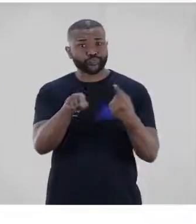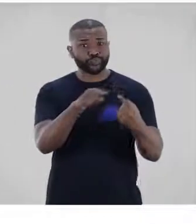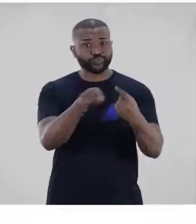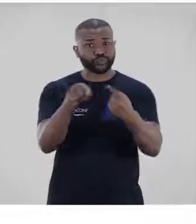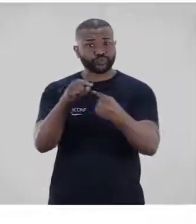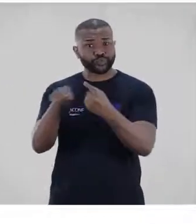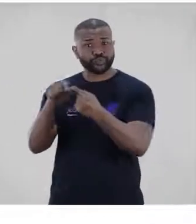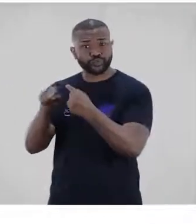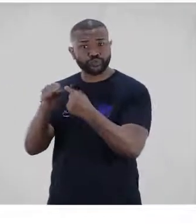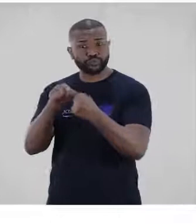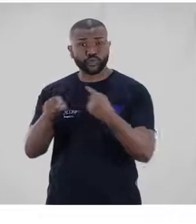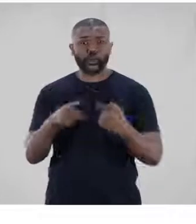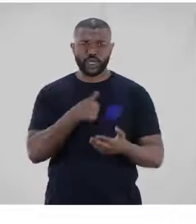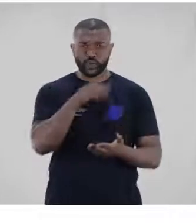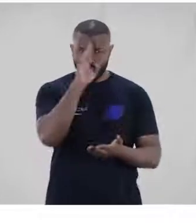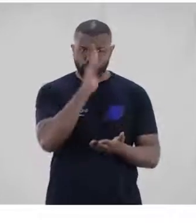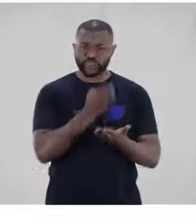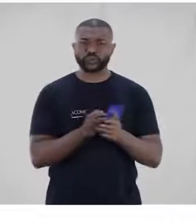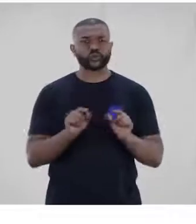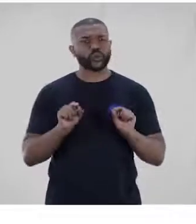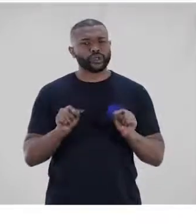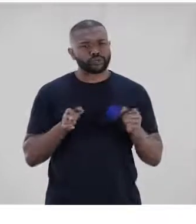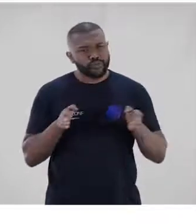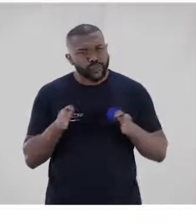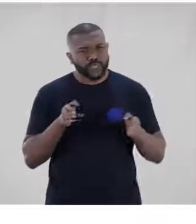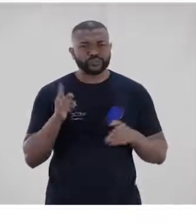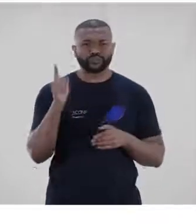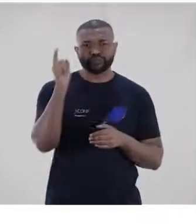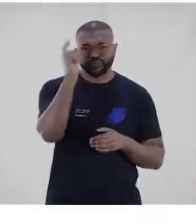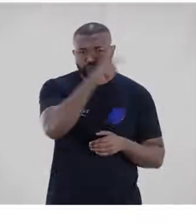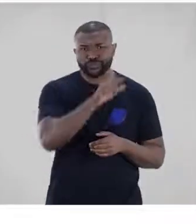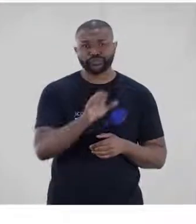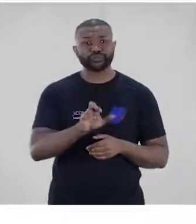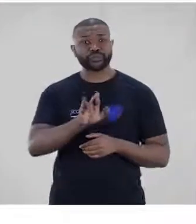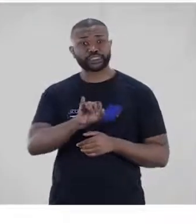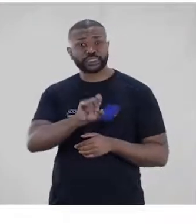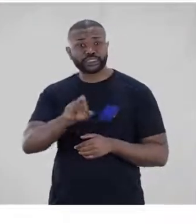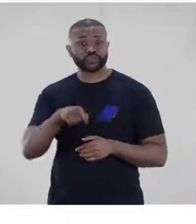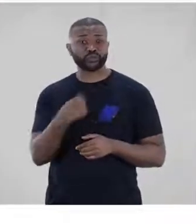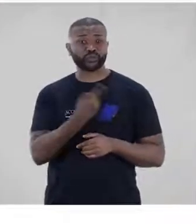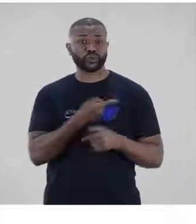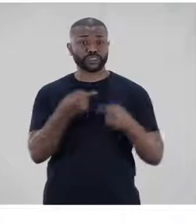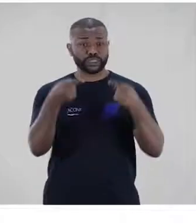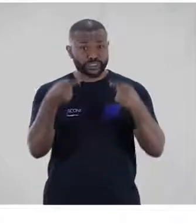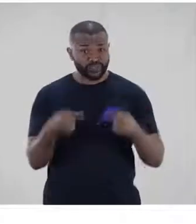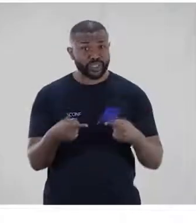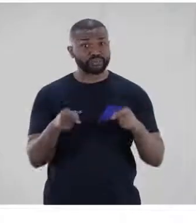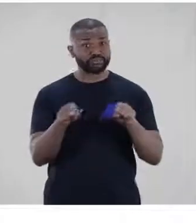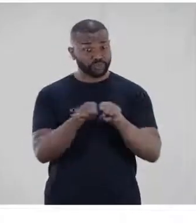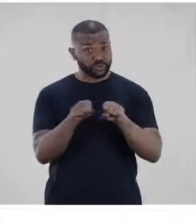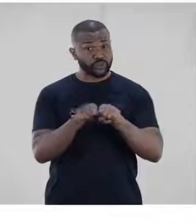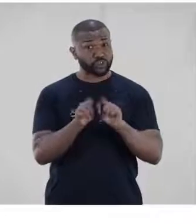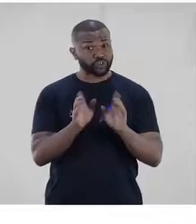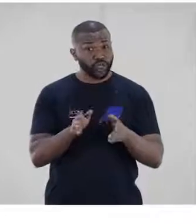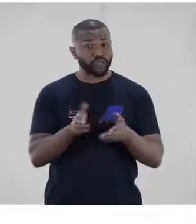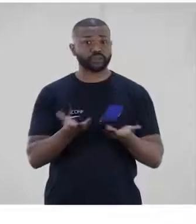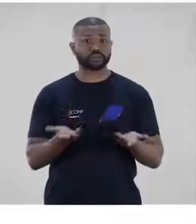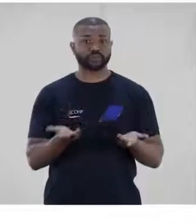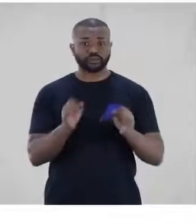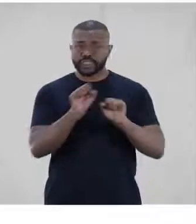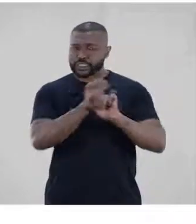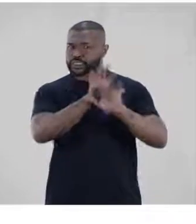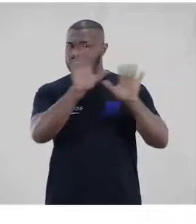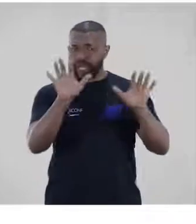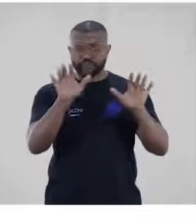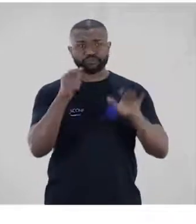of execution. So I think that moment of crisis that led us to start challenging the status quo